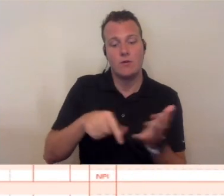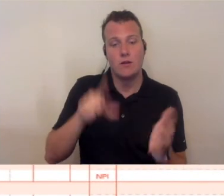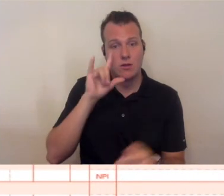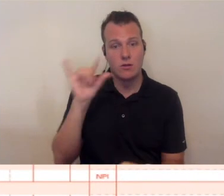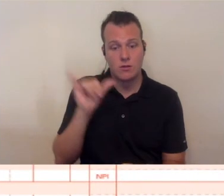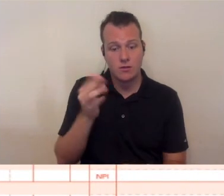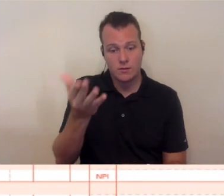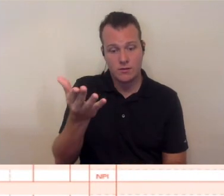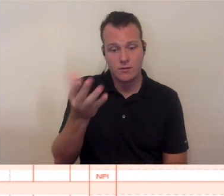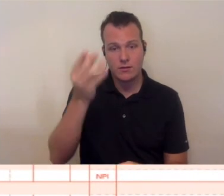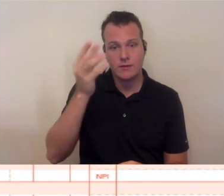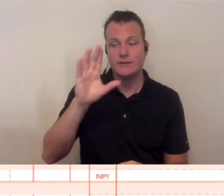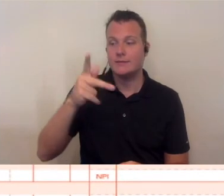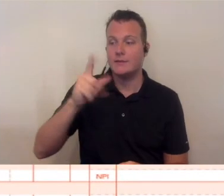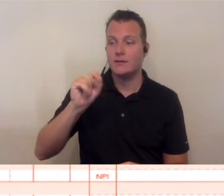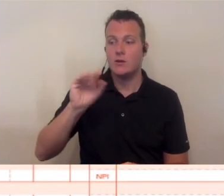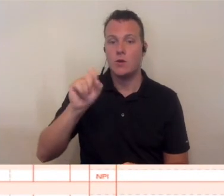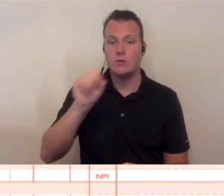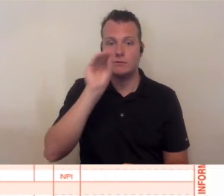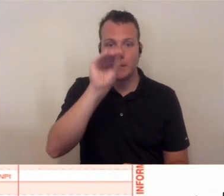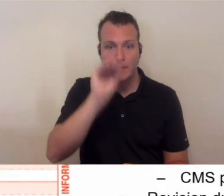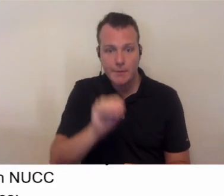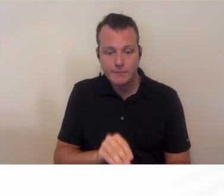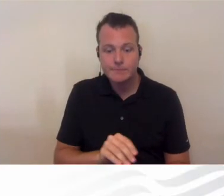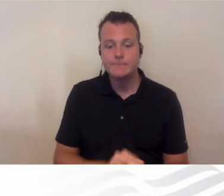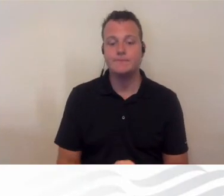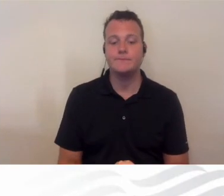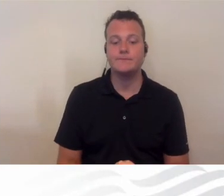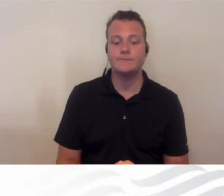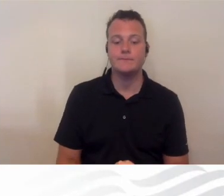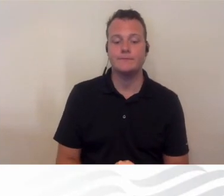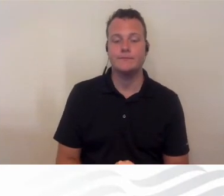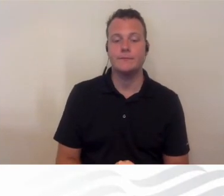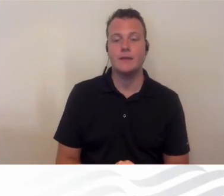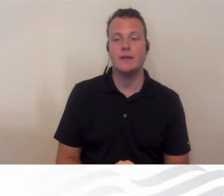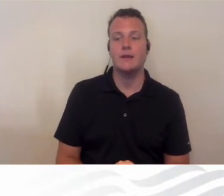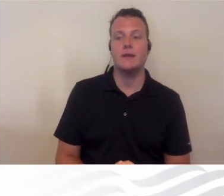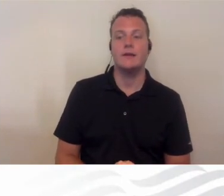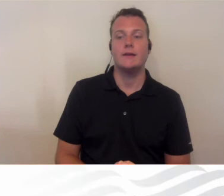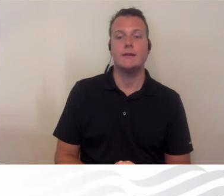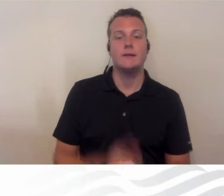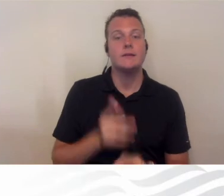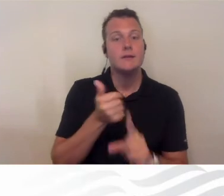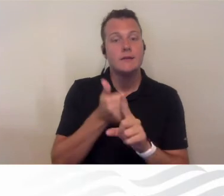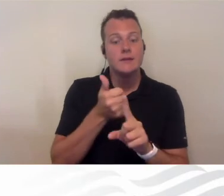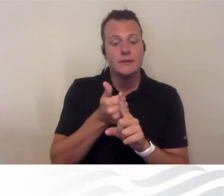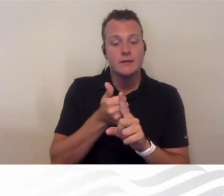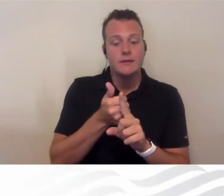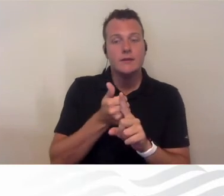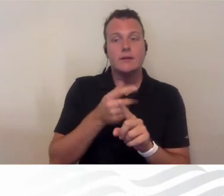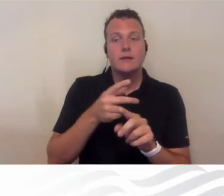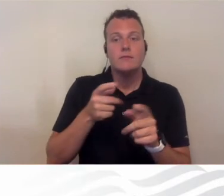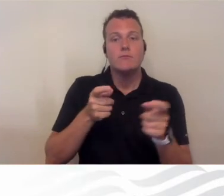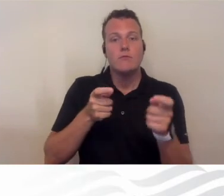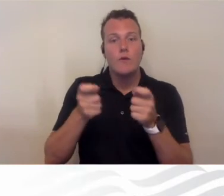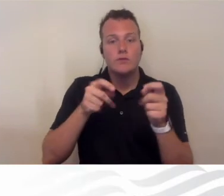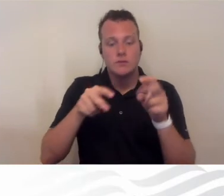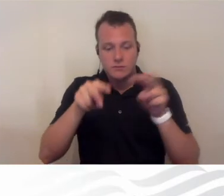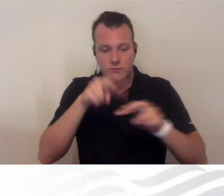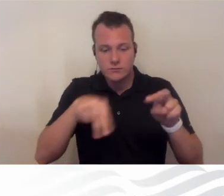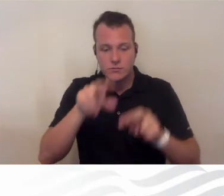what it looks like. That's where the CPT codes go. And it is overseen